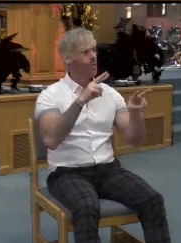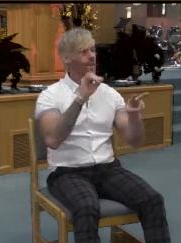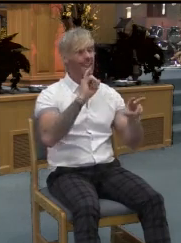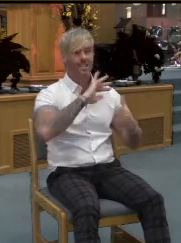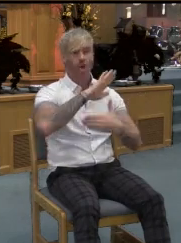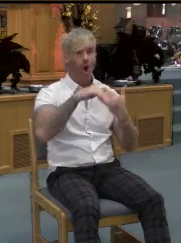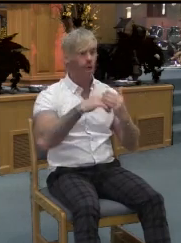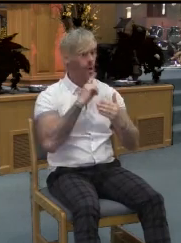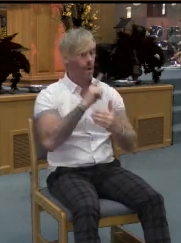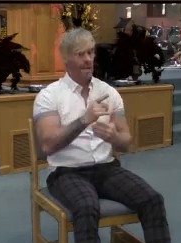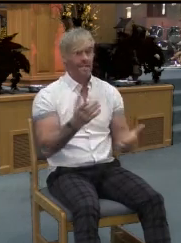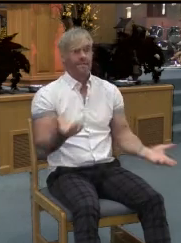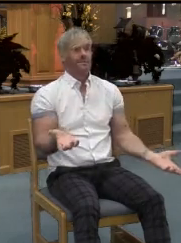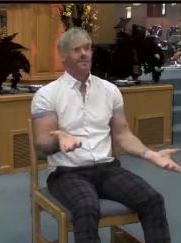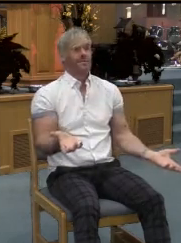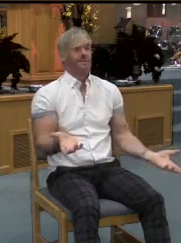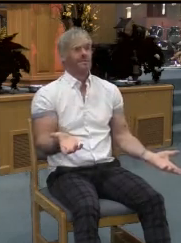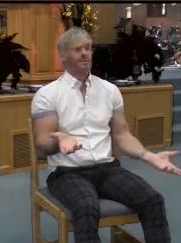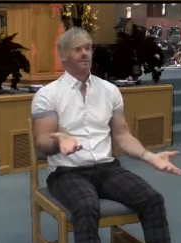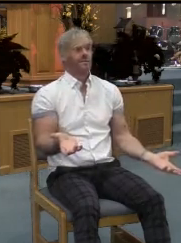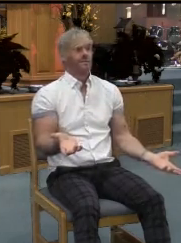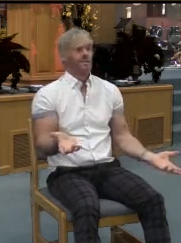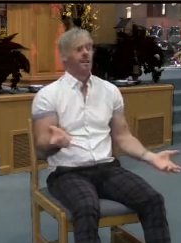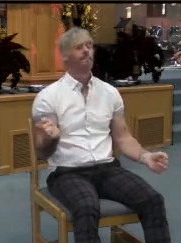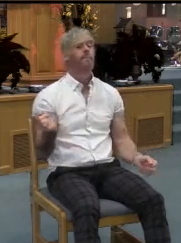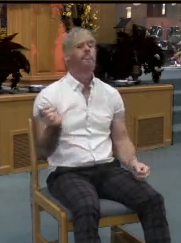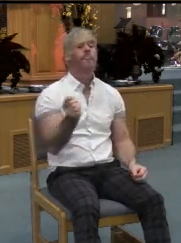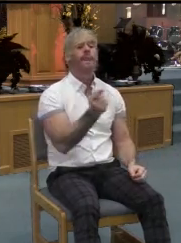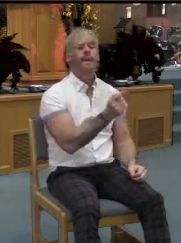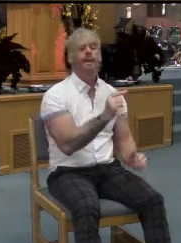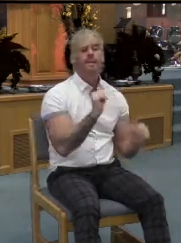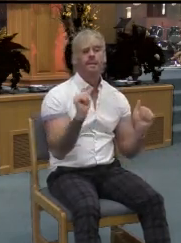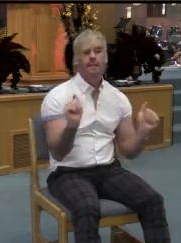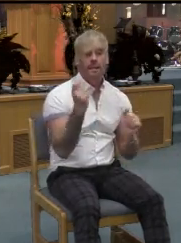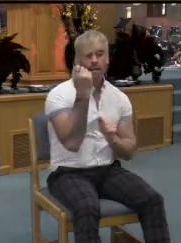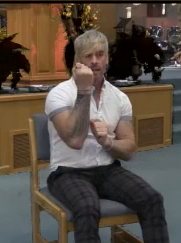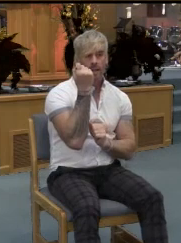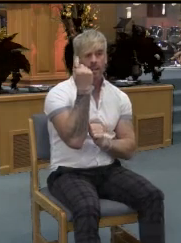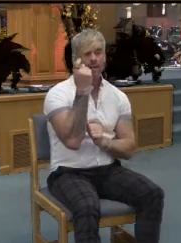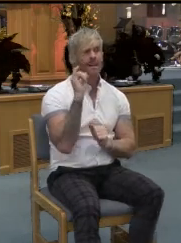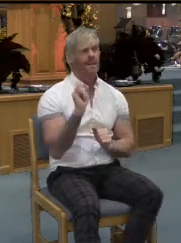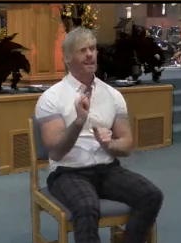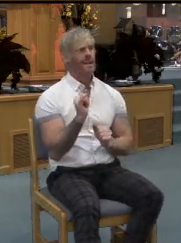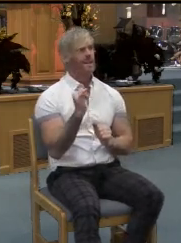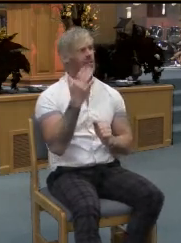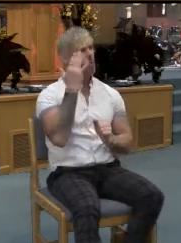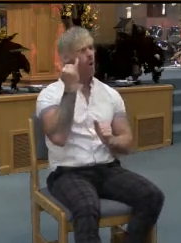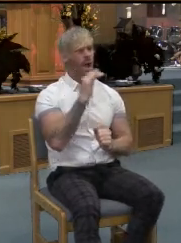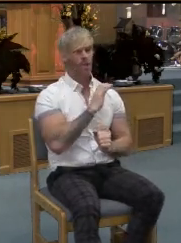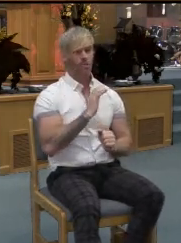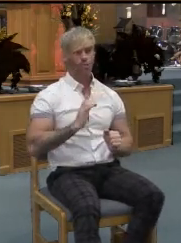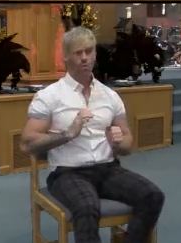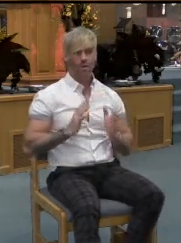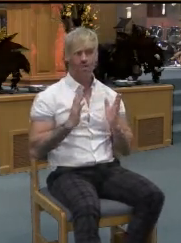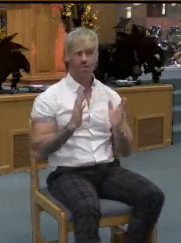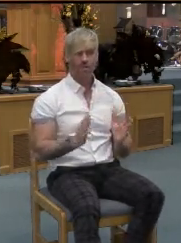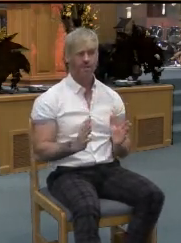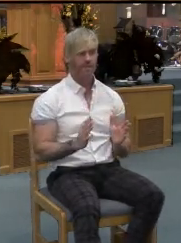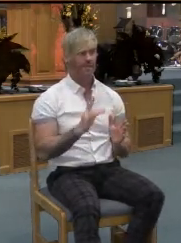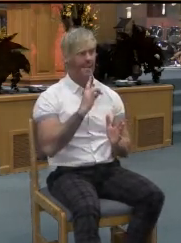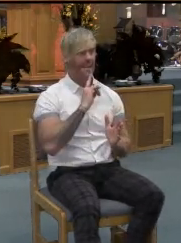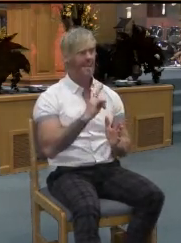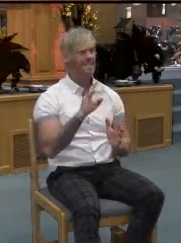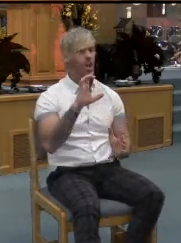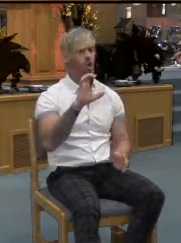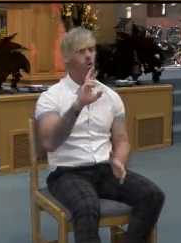is. So you can understand, this is why Christianity finds itself